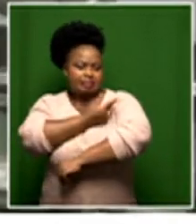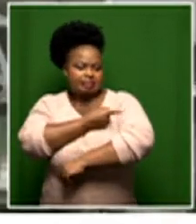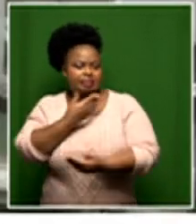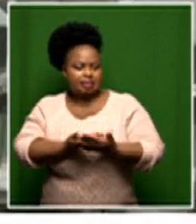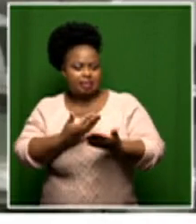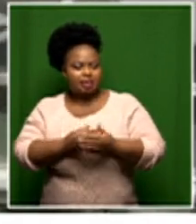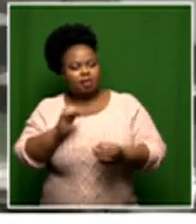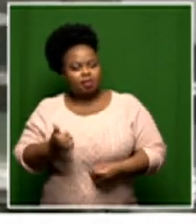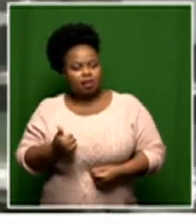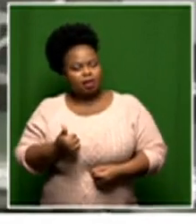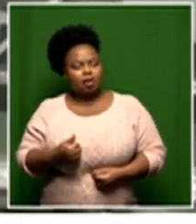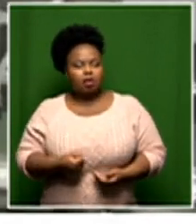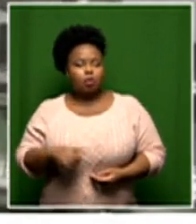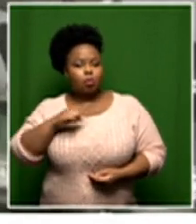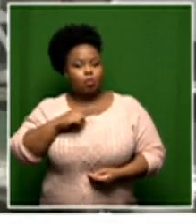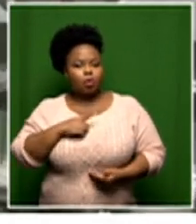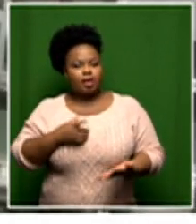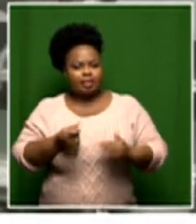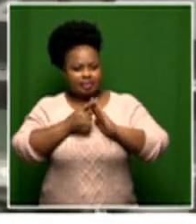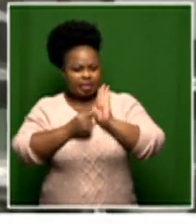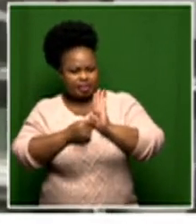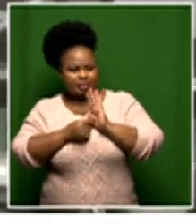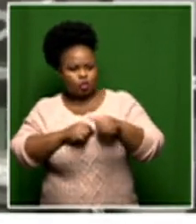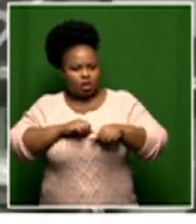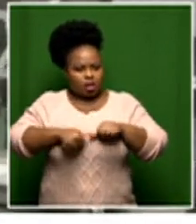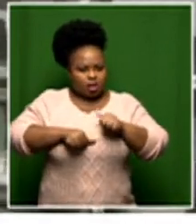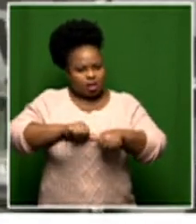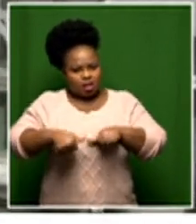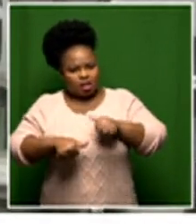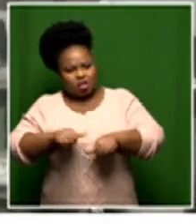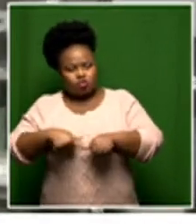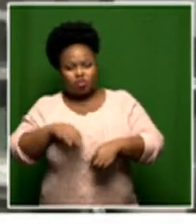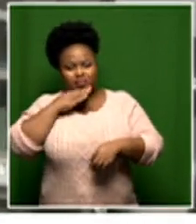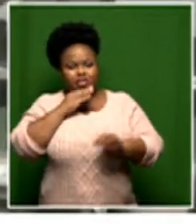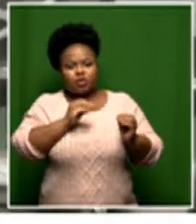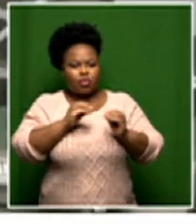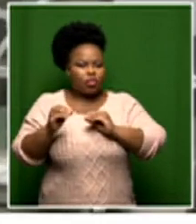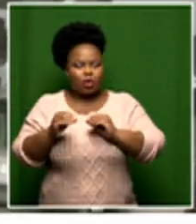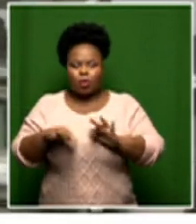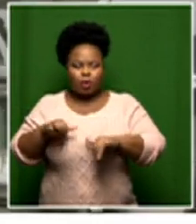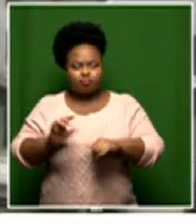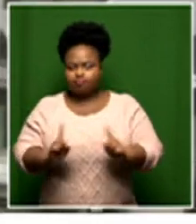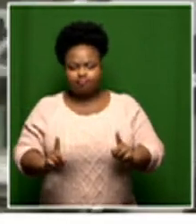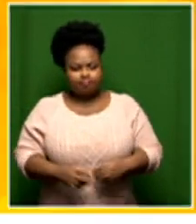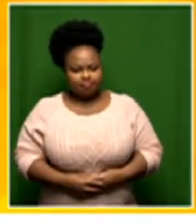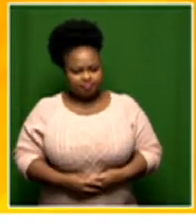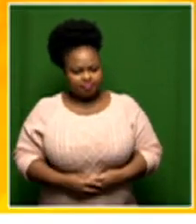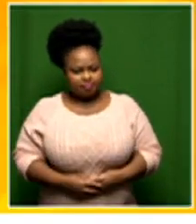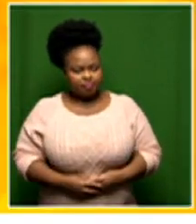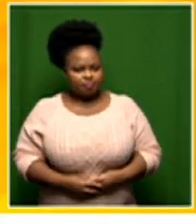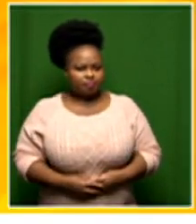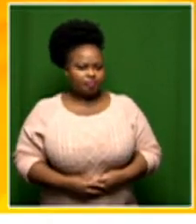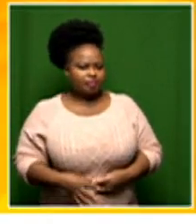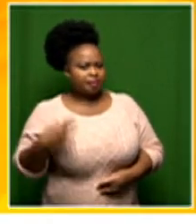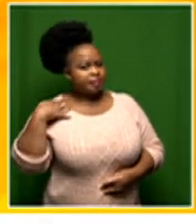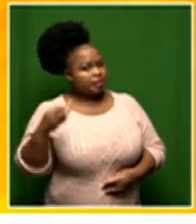will actually more or less overlap very close to one another, so no one waits until too late. Now, Minister, the